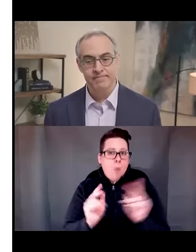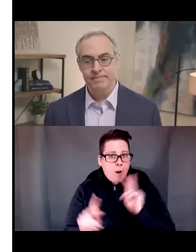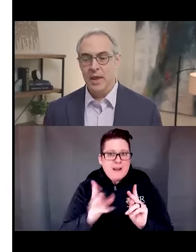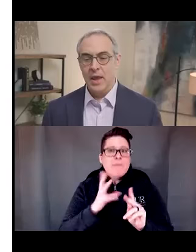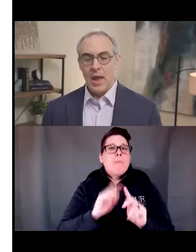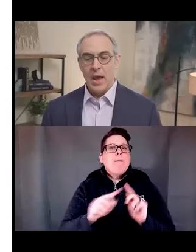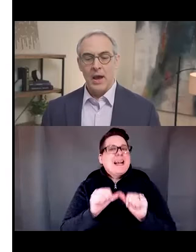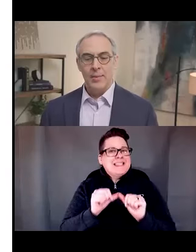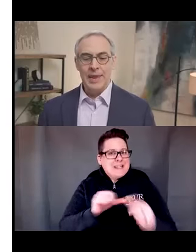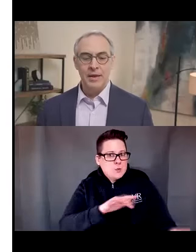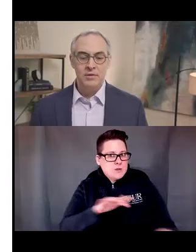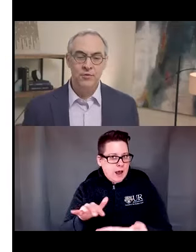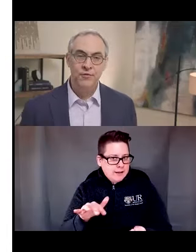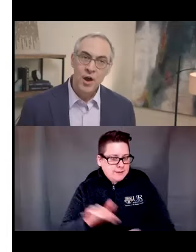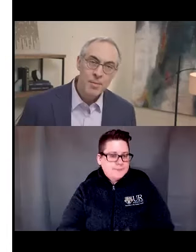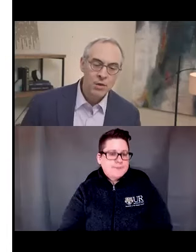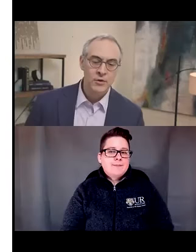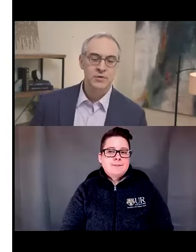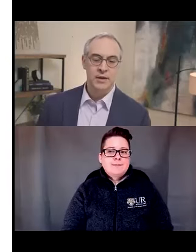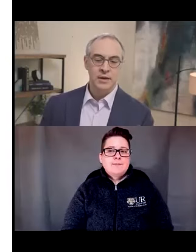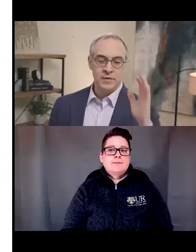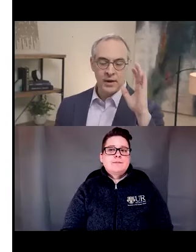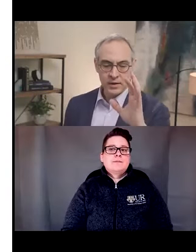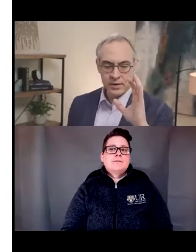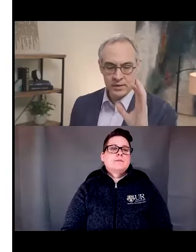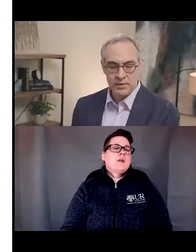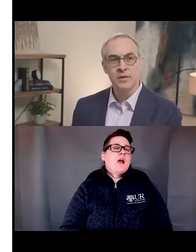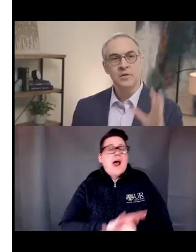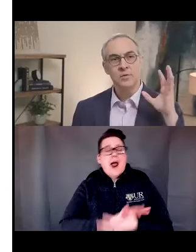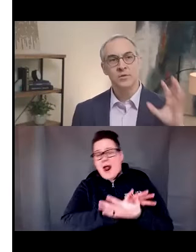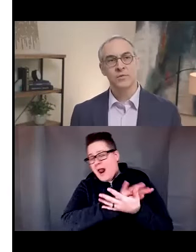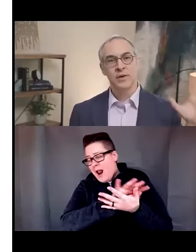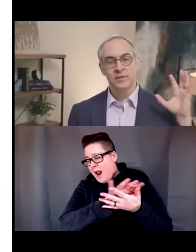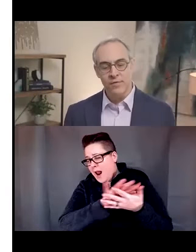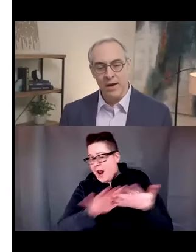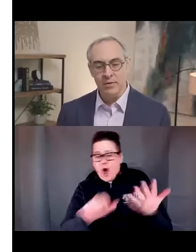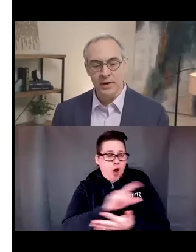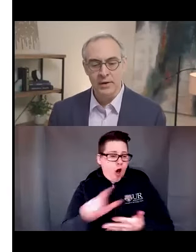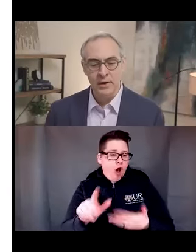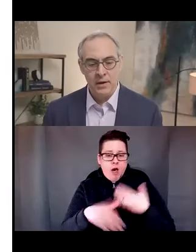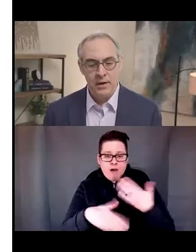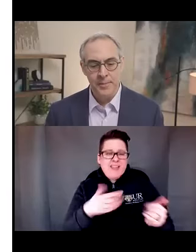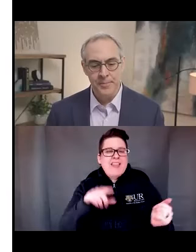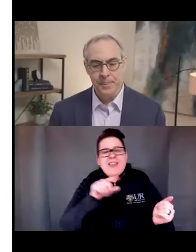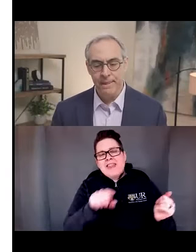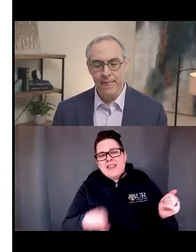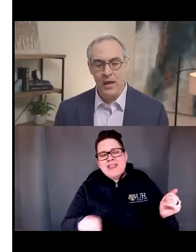it. And so from all of those things, these were sort of like some founding